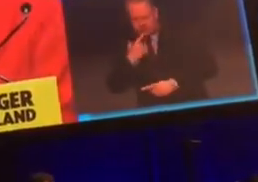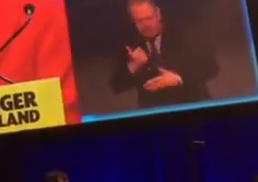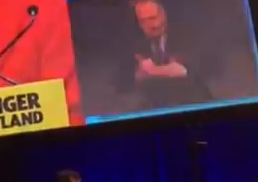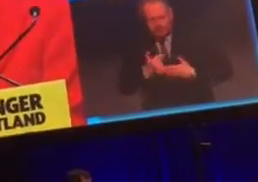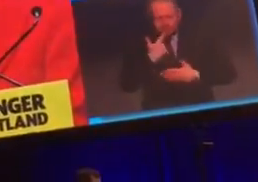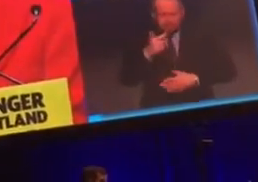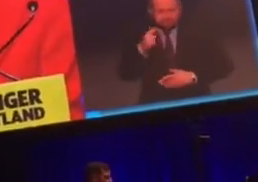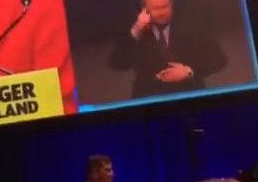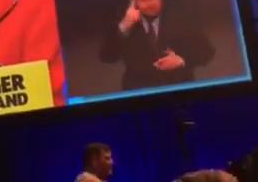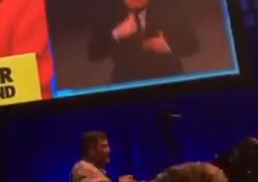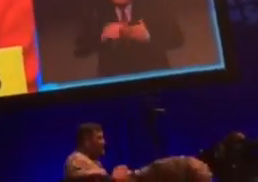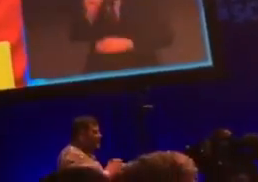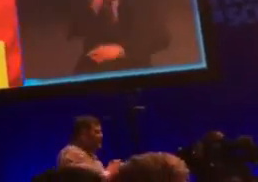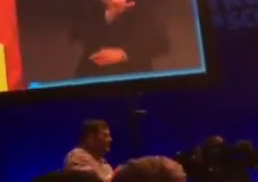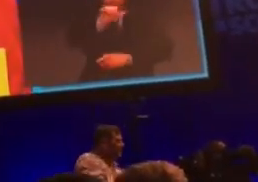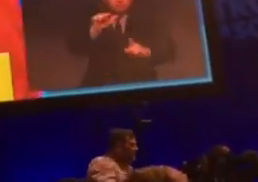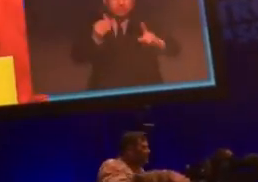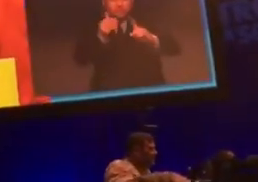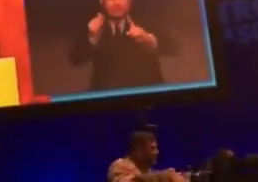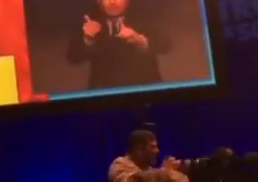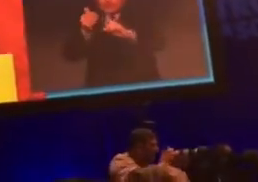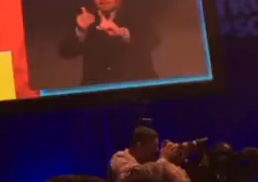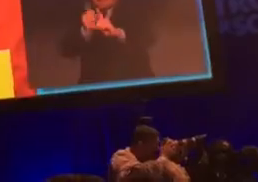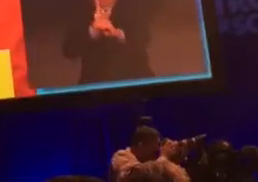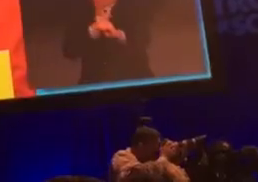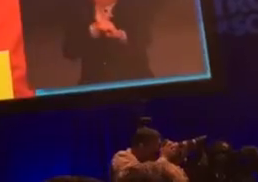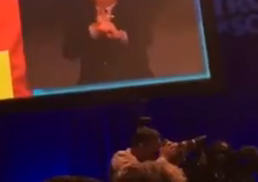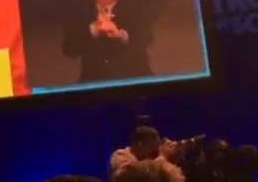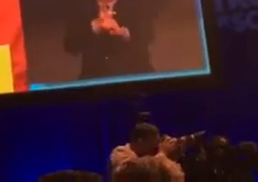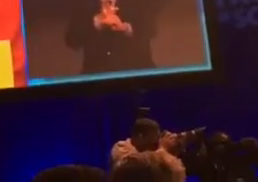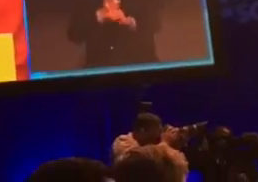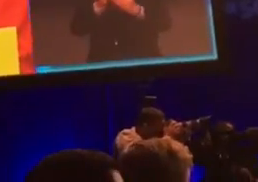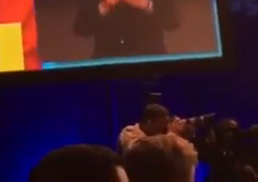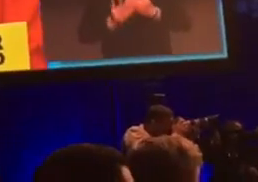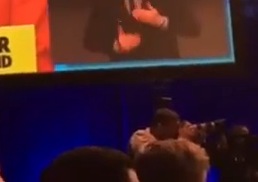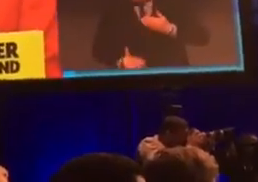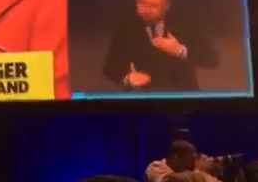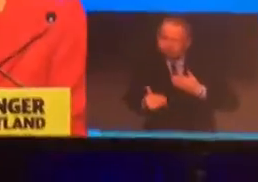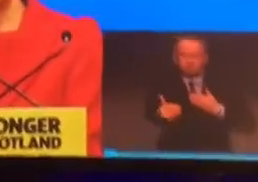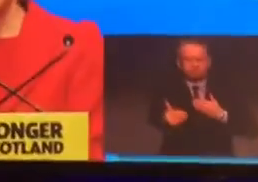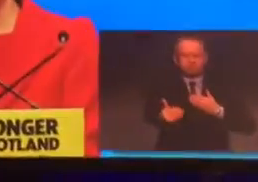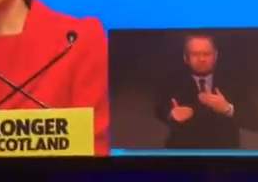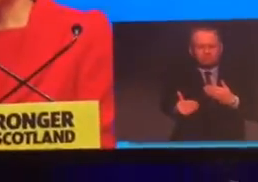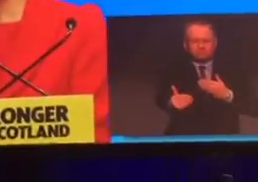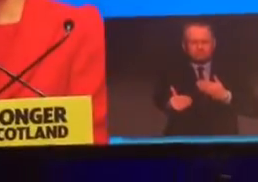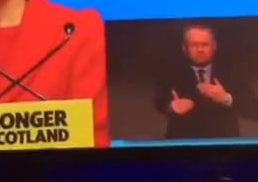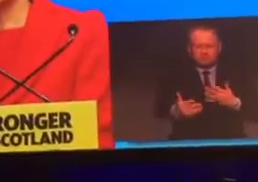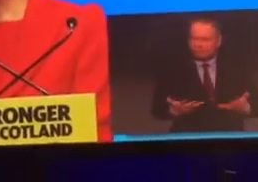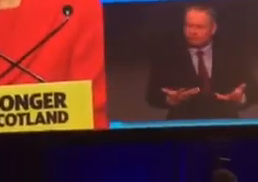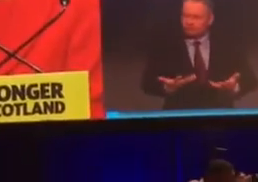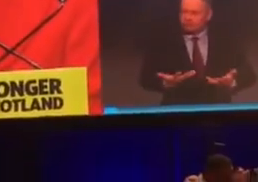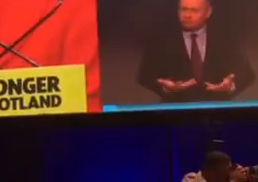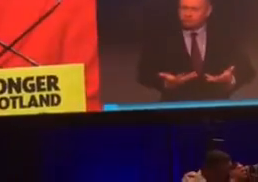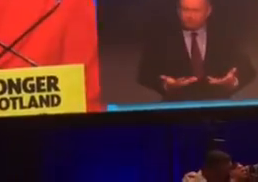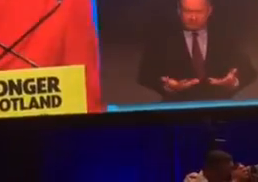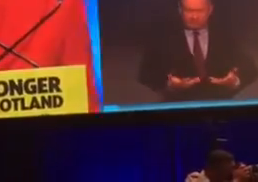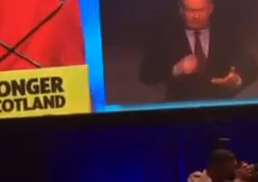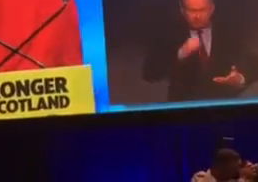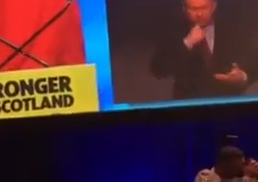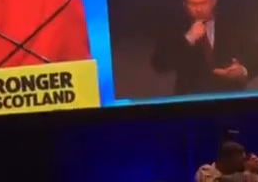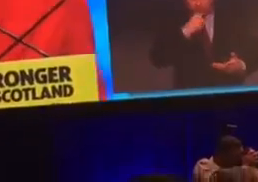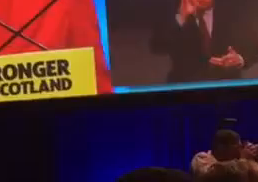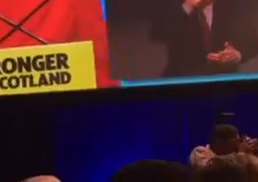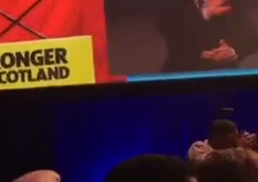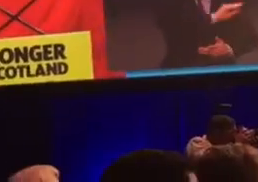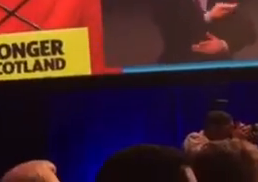country for the next 5 years and into a new decade. Today, I will speak